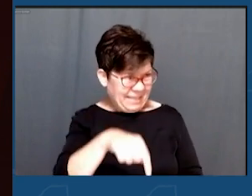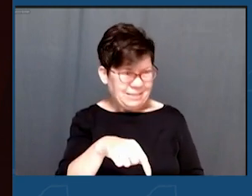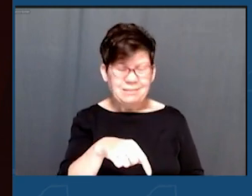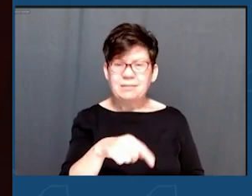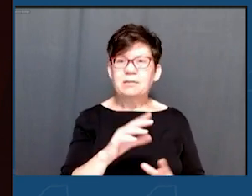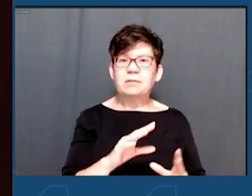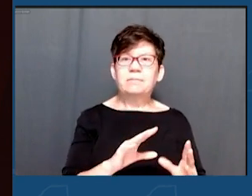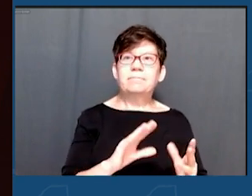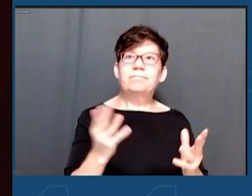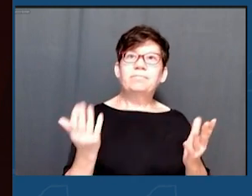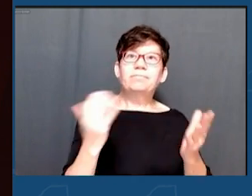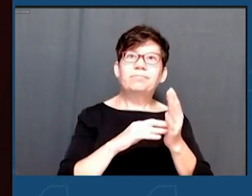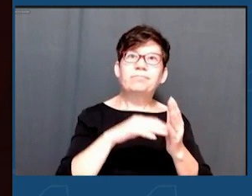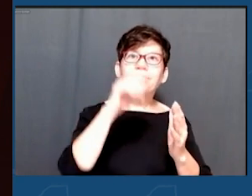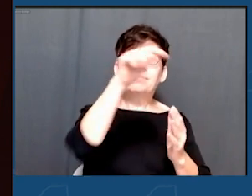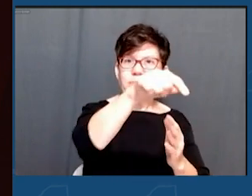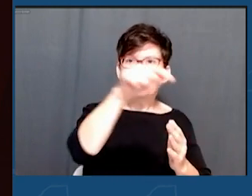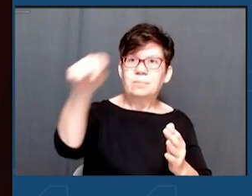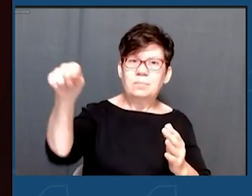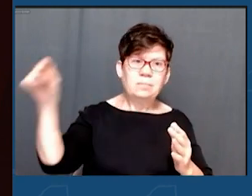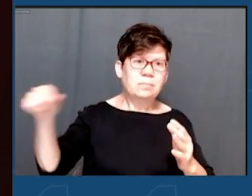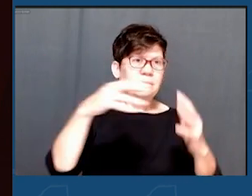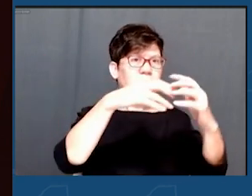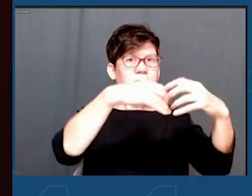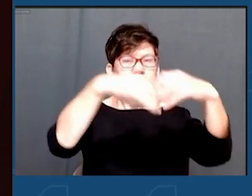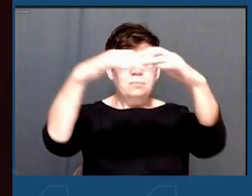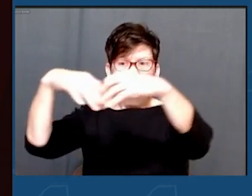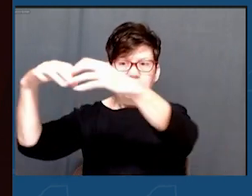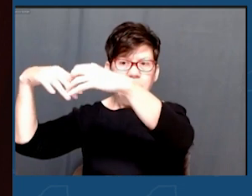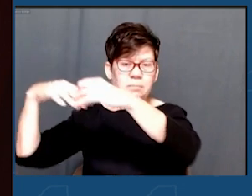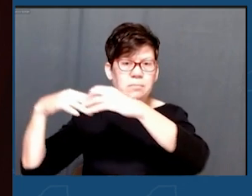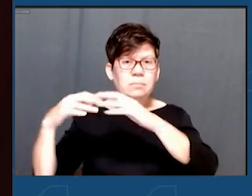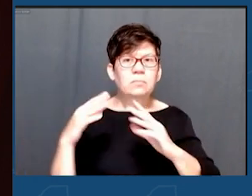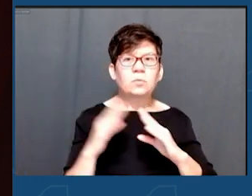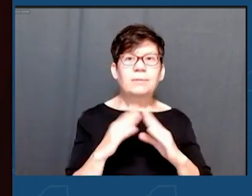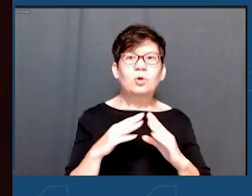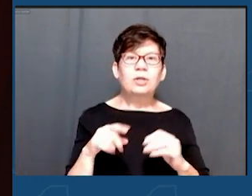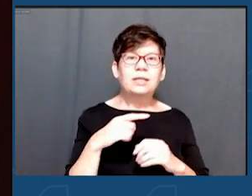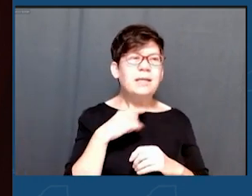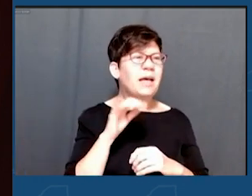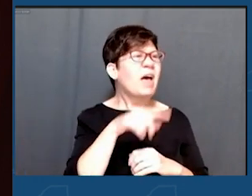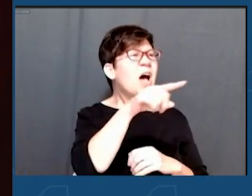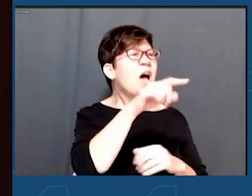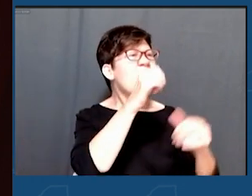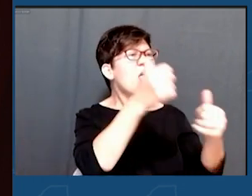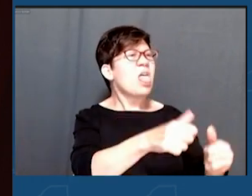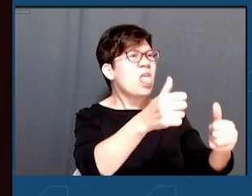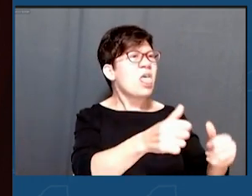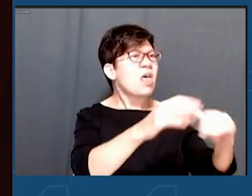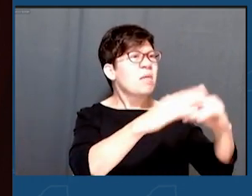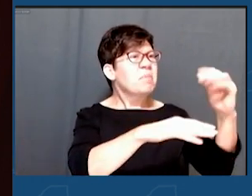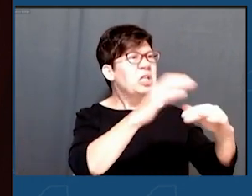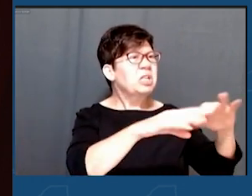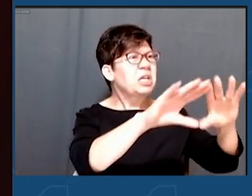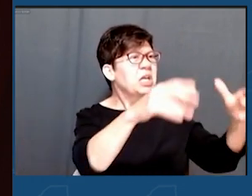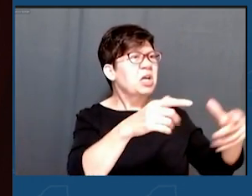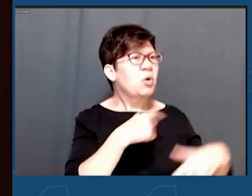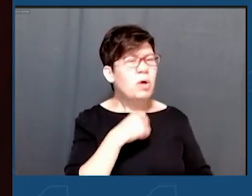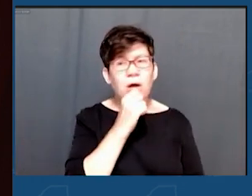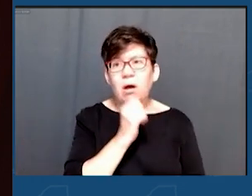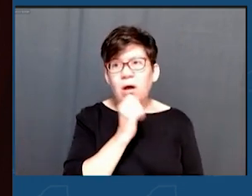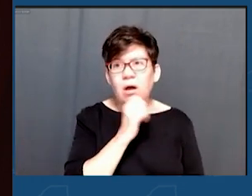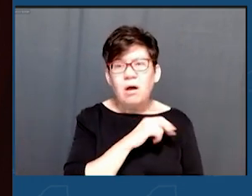Local communities who say, we don't have to put up with these eyesores any longer. Why don't we reimagine them into beautiful homes and spaces where